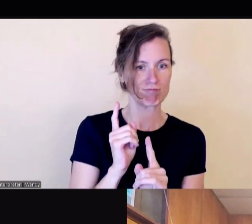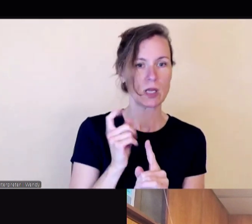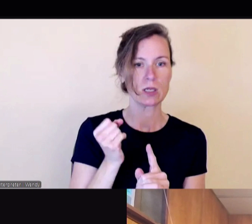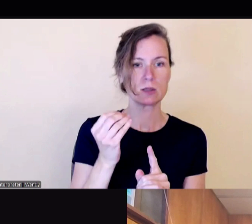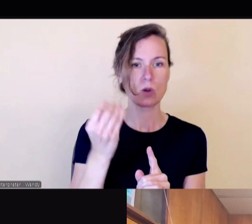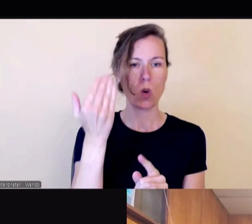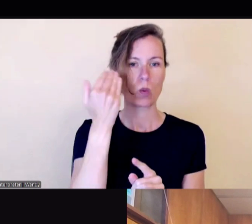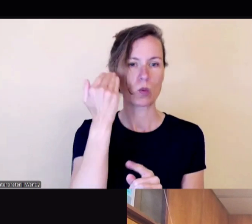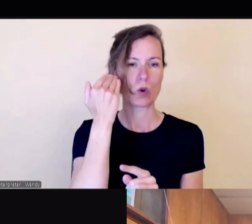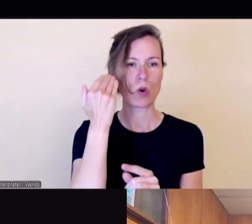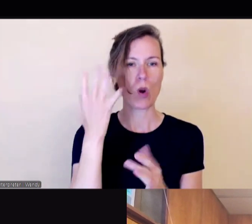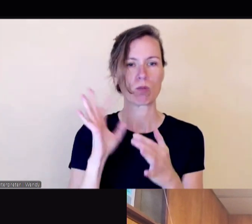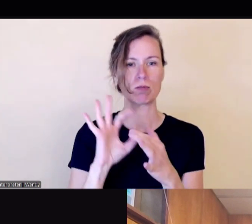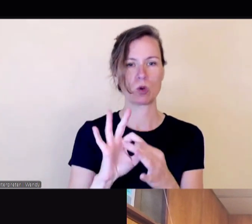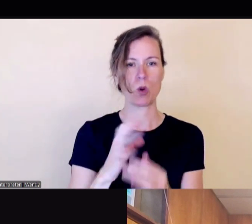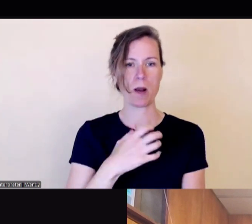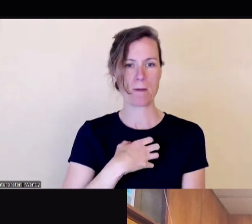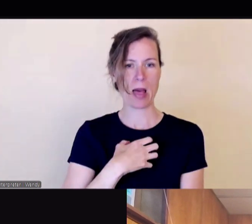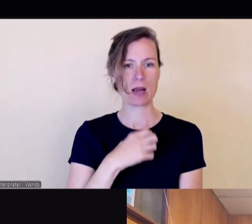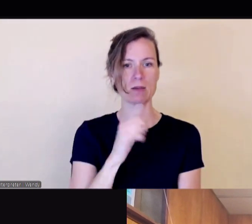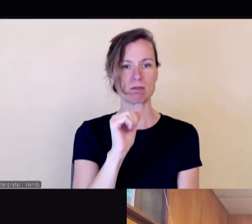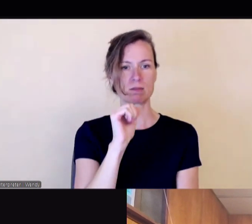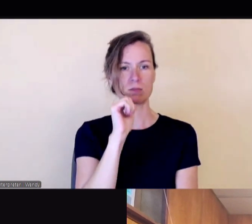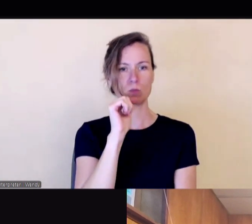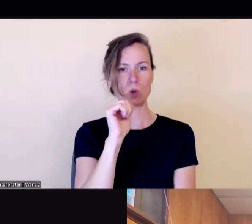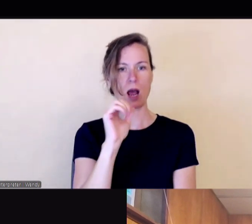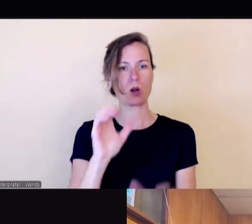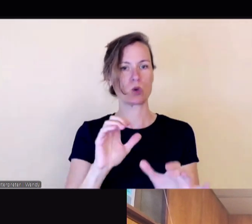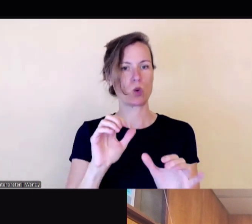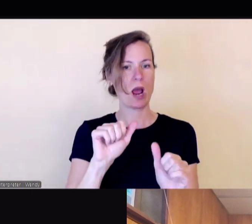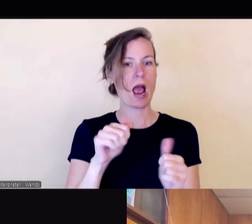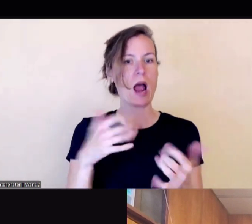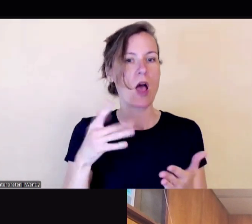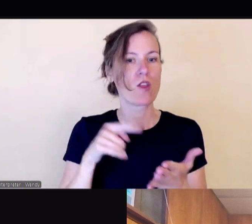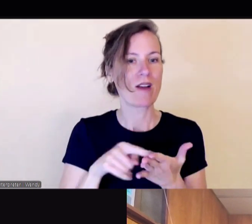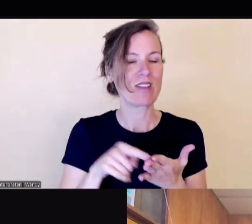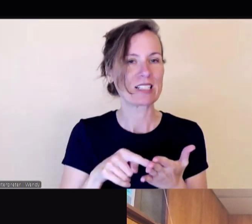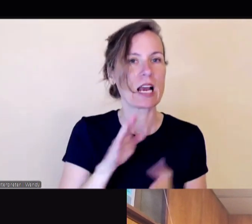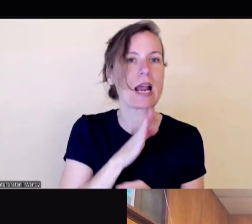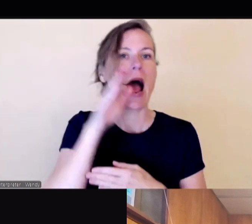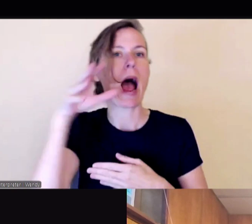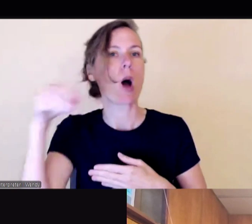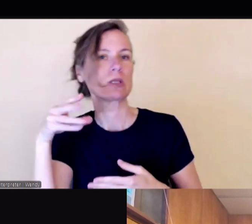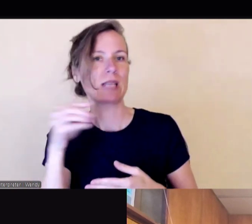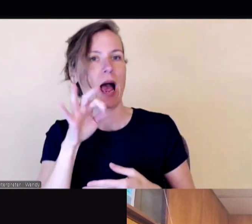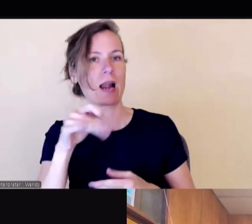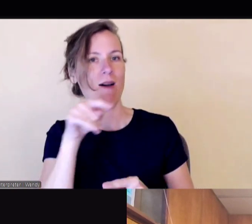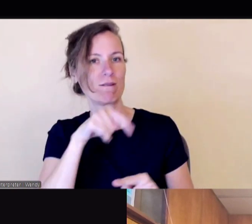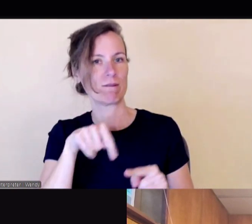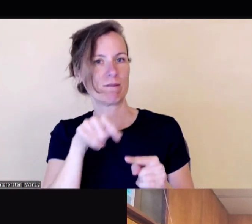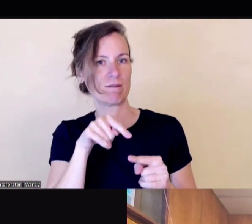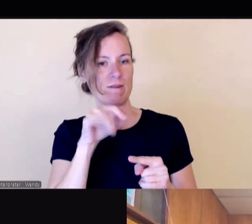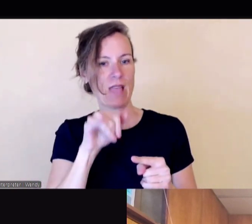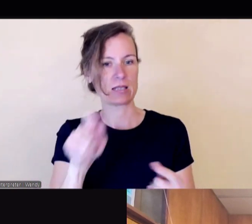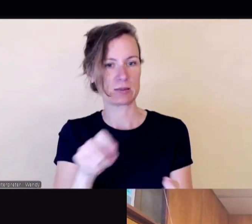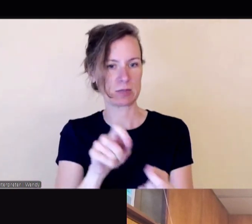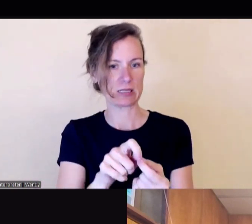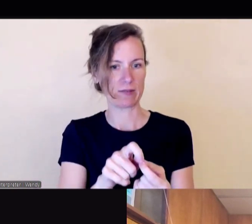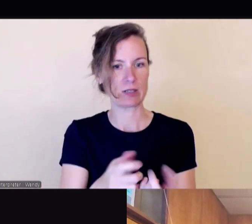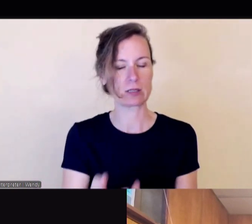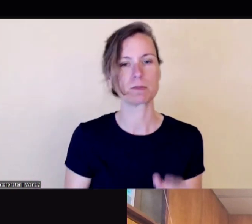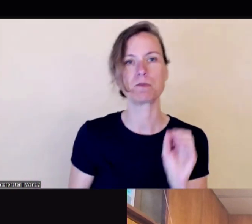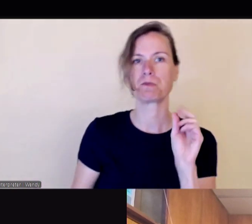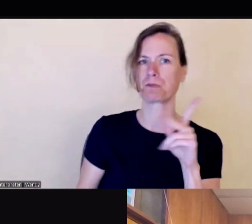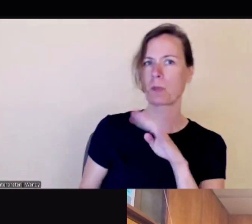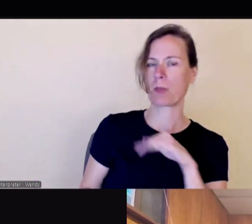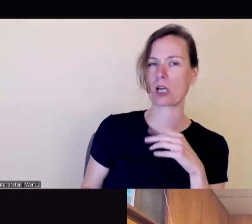Okay, I have questions about procedurally how things move forward. On the federal